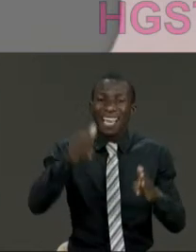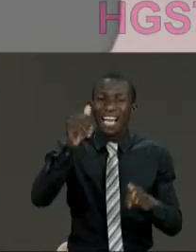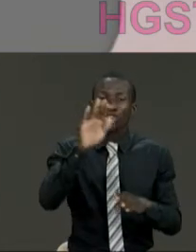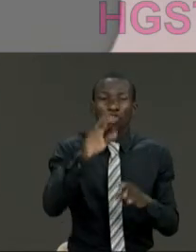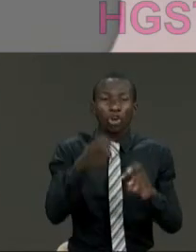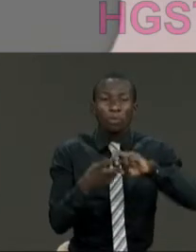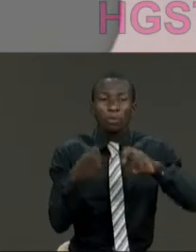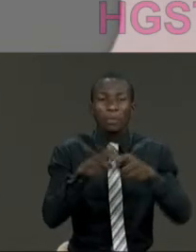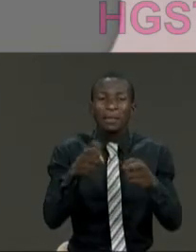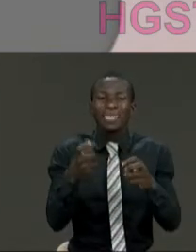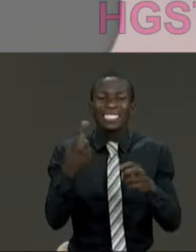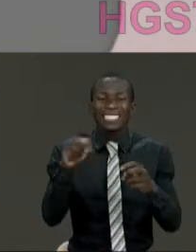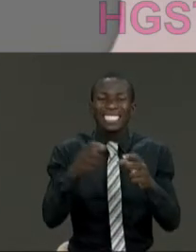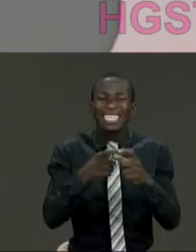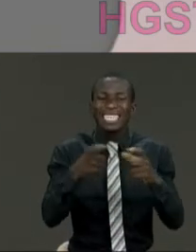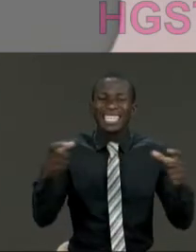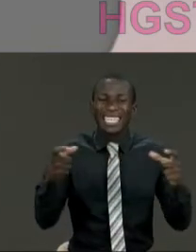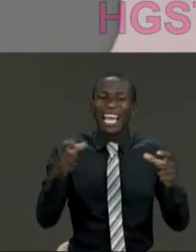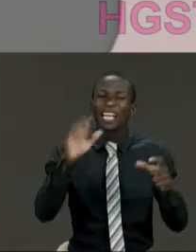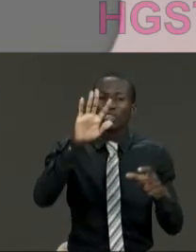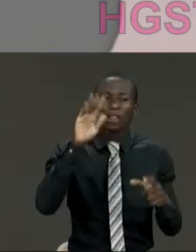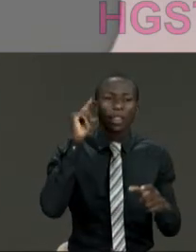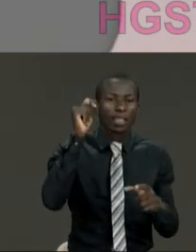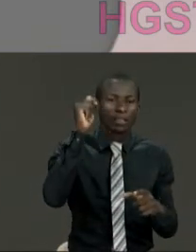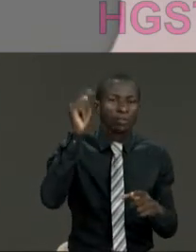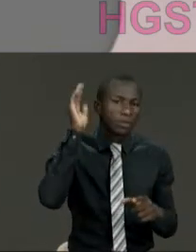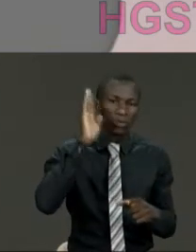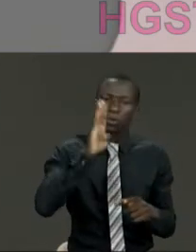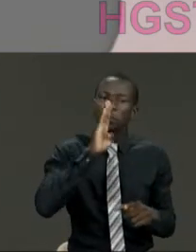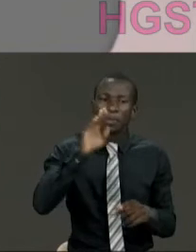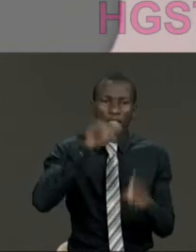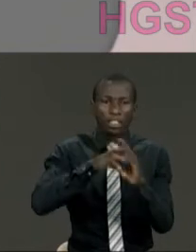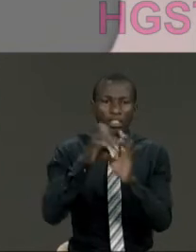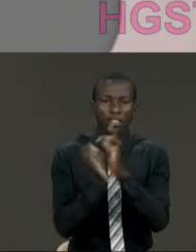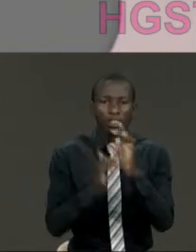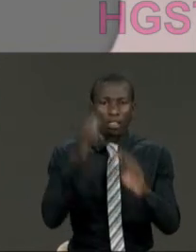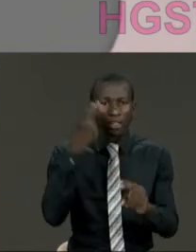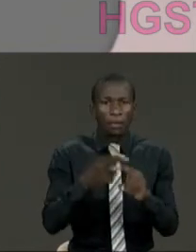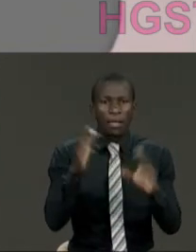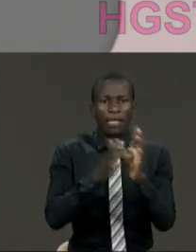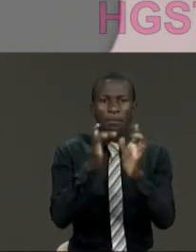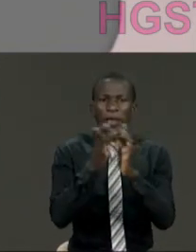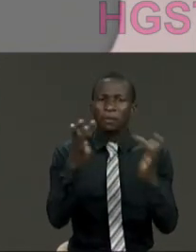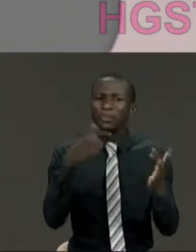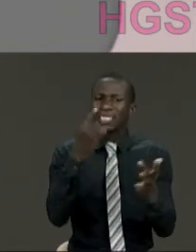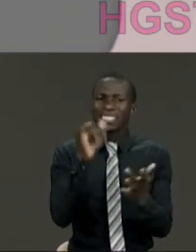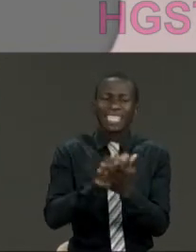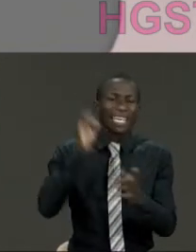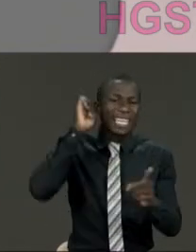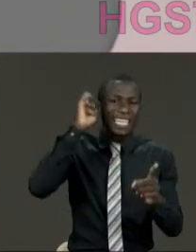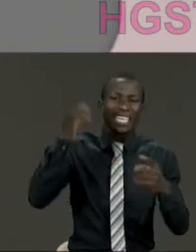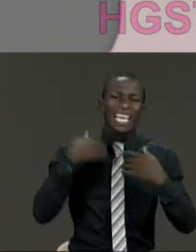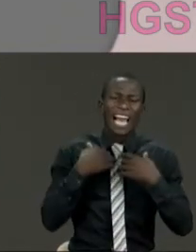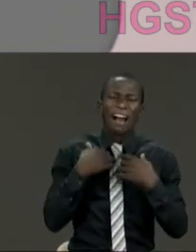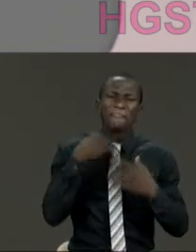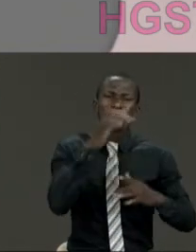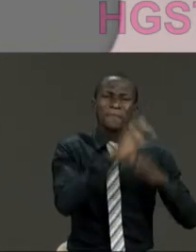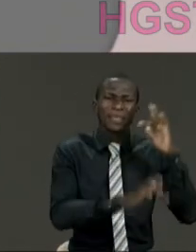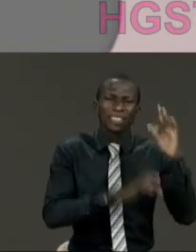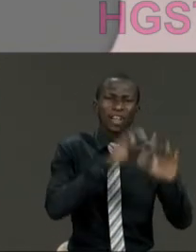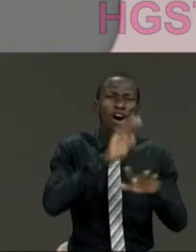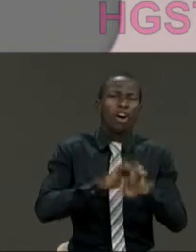greater your testimony will be in Jesus' name. Because the Bible says, he had compassion on her. Number one,